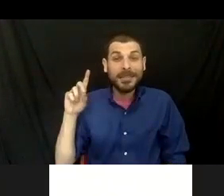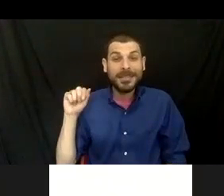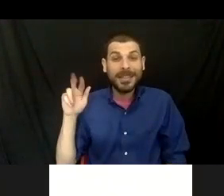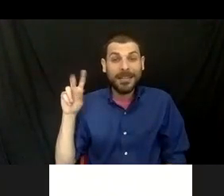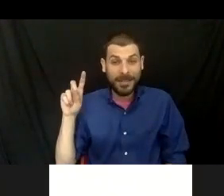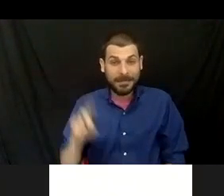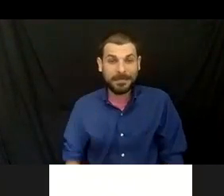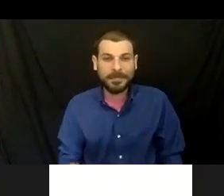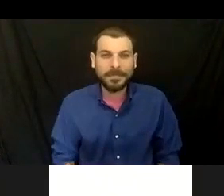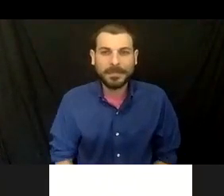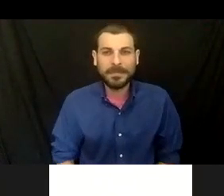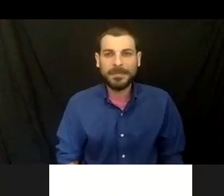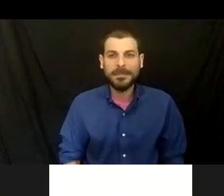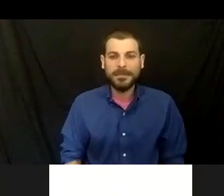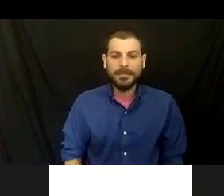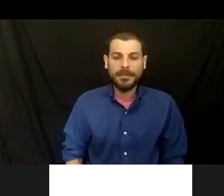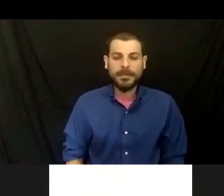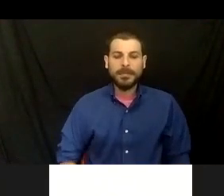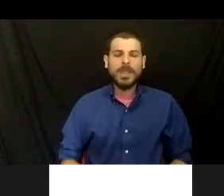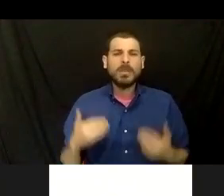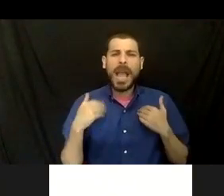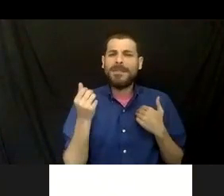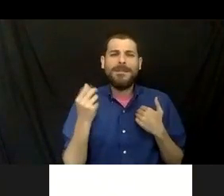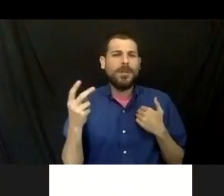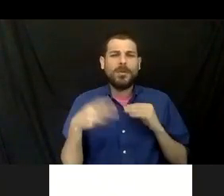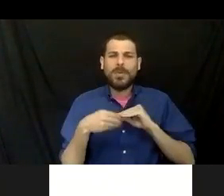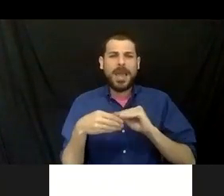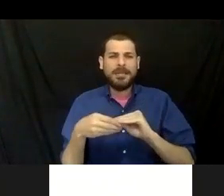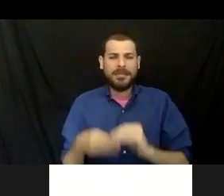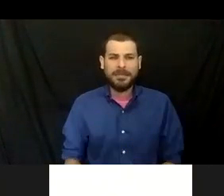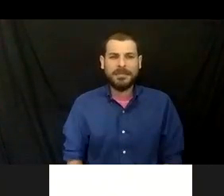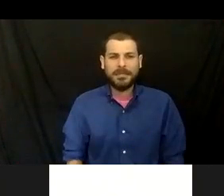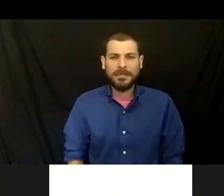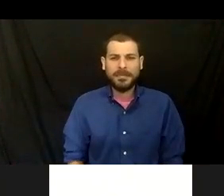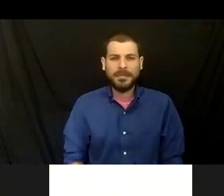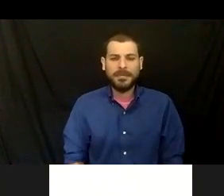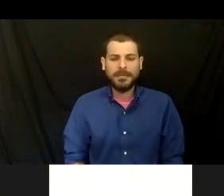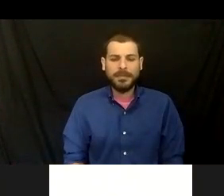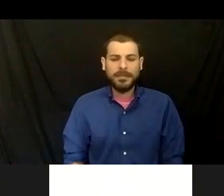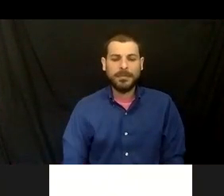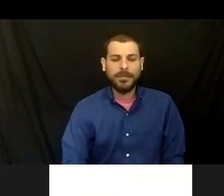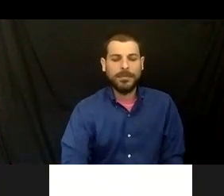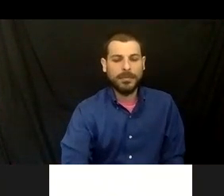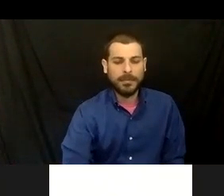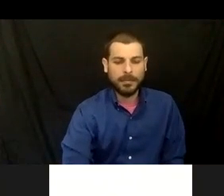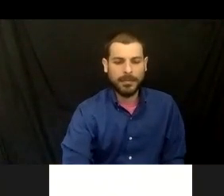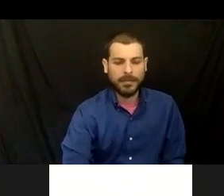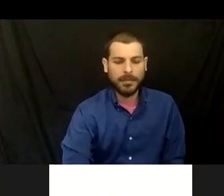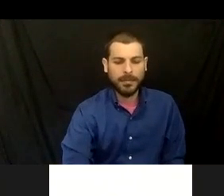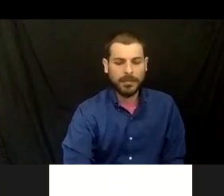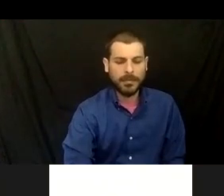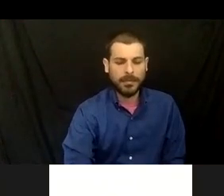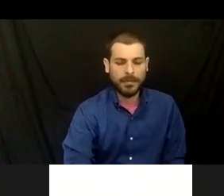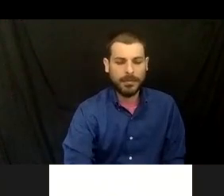I just have a couple things to add. I wanted to talk a little bit about the Consumer